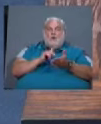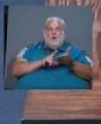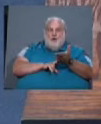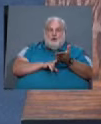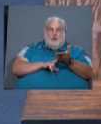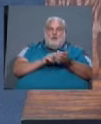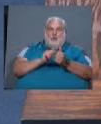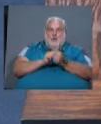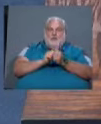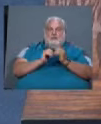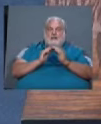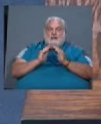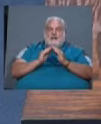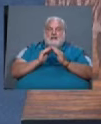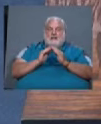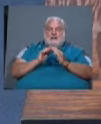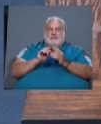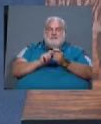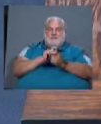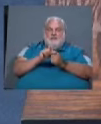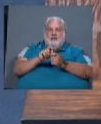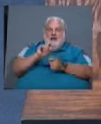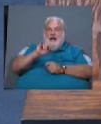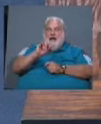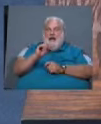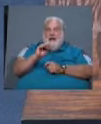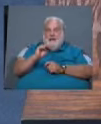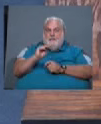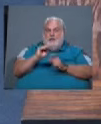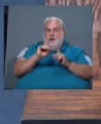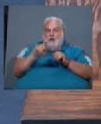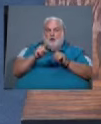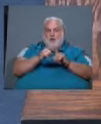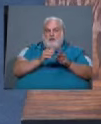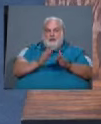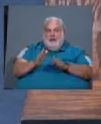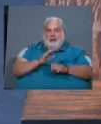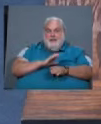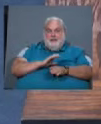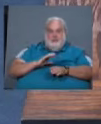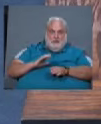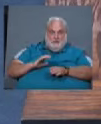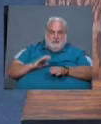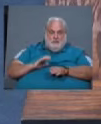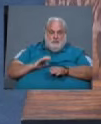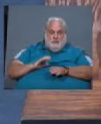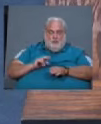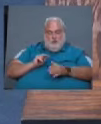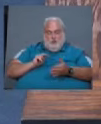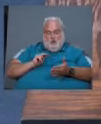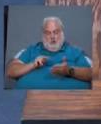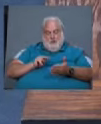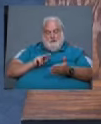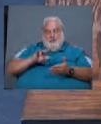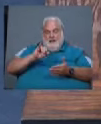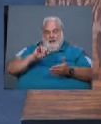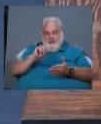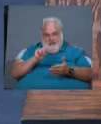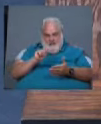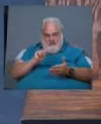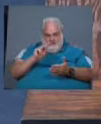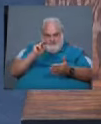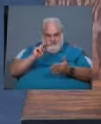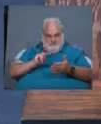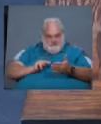city when there's an item, most items that go to the Planning Commission. We look at that list